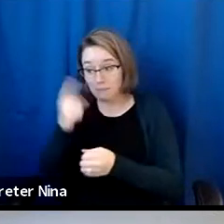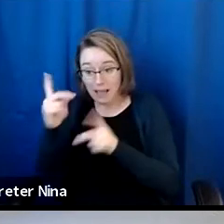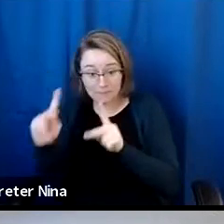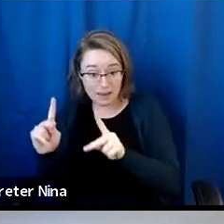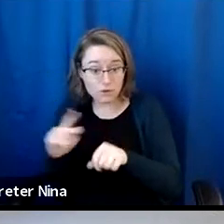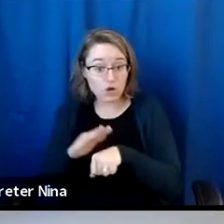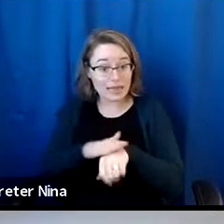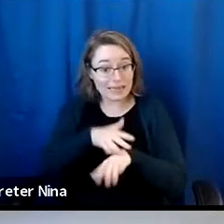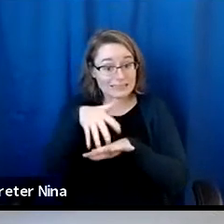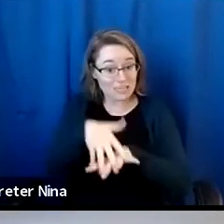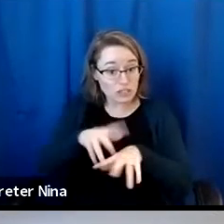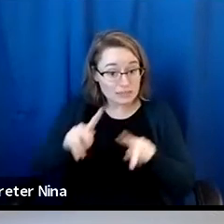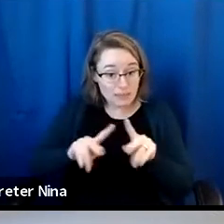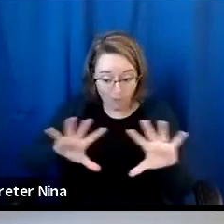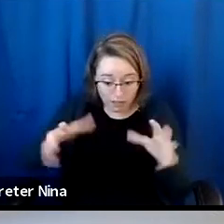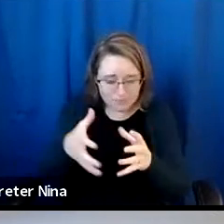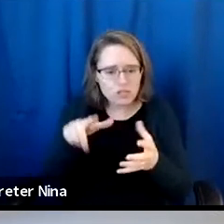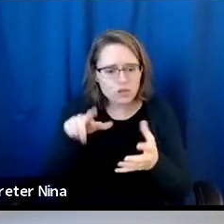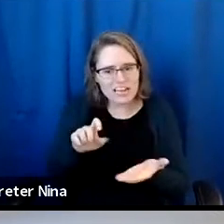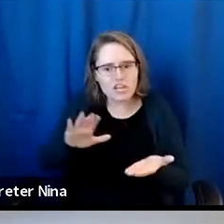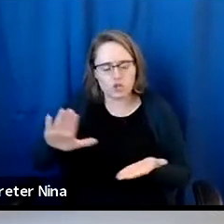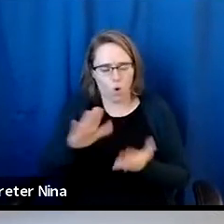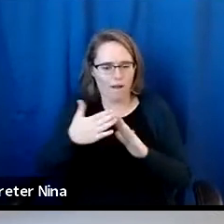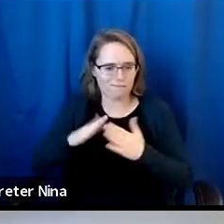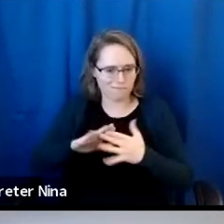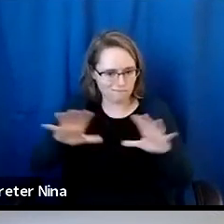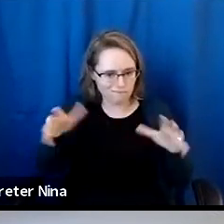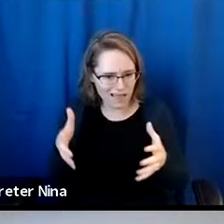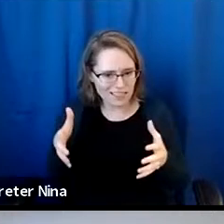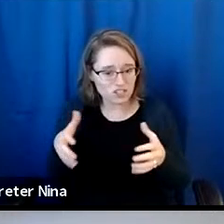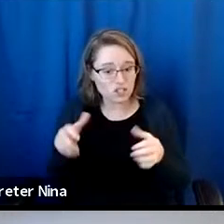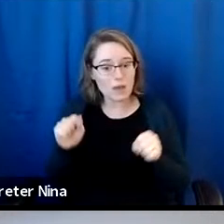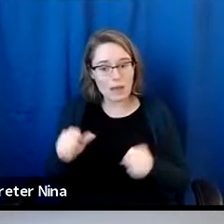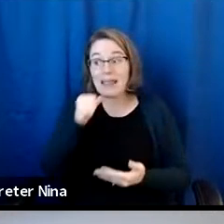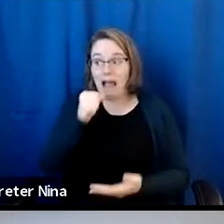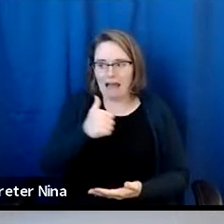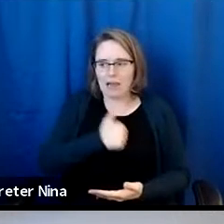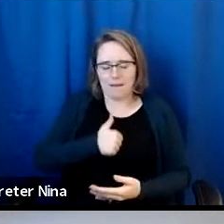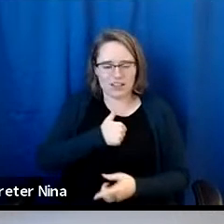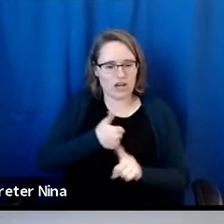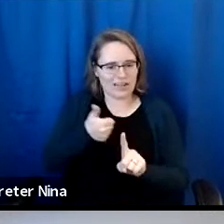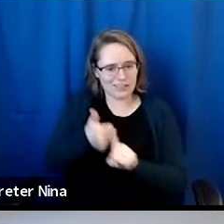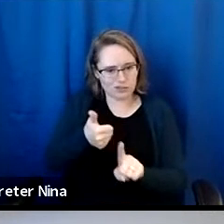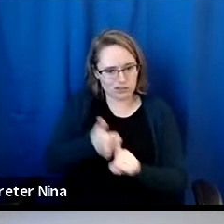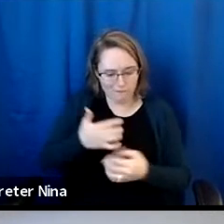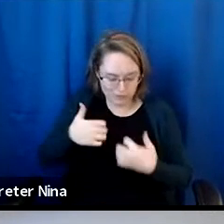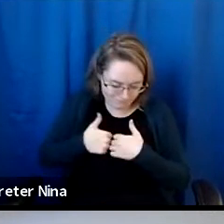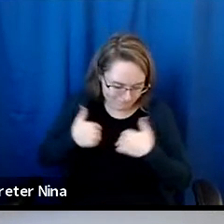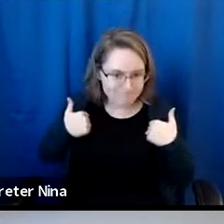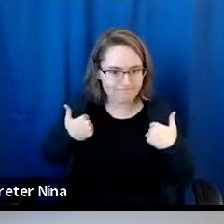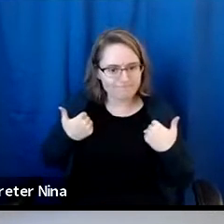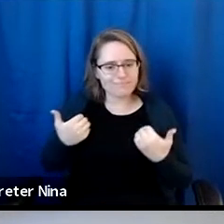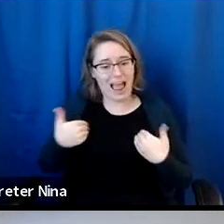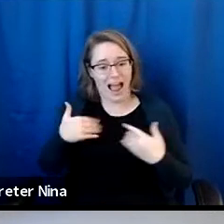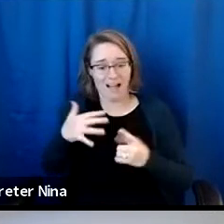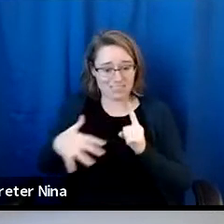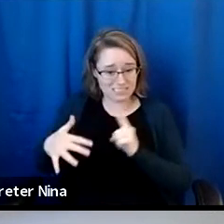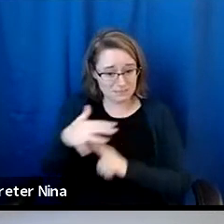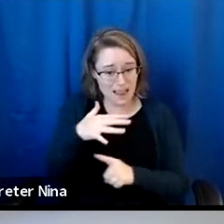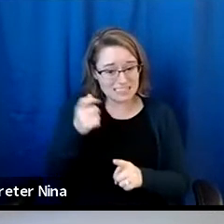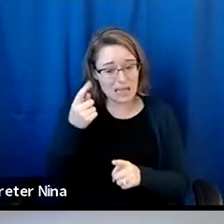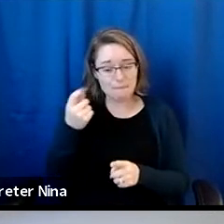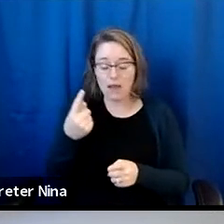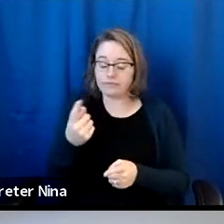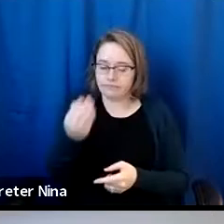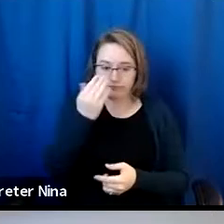Indigenous people, you always need your village where you can just be unapologetically you. And there are spaces, but I don't think there are nearly